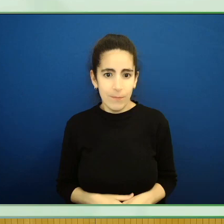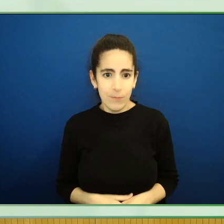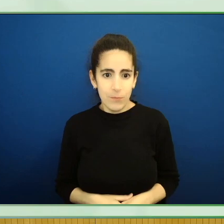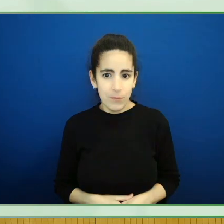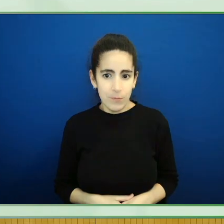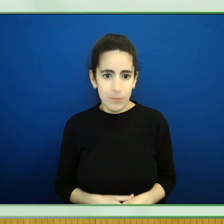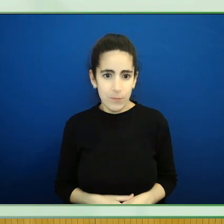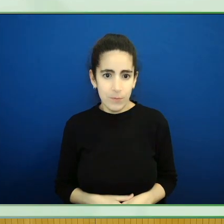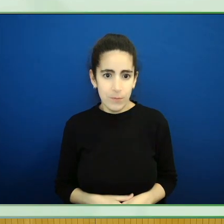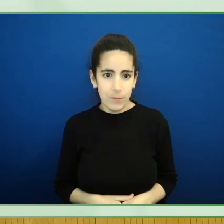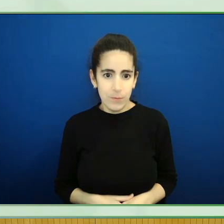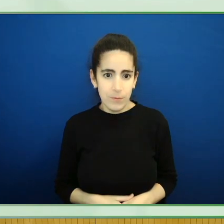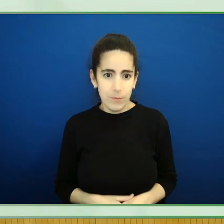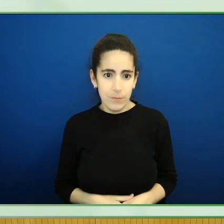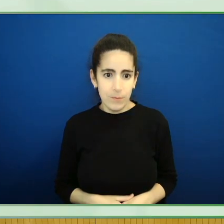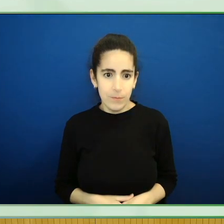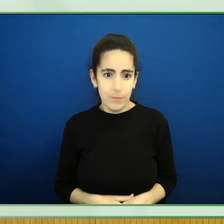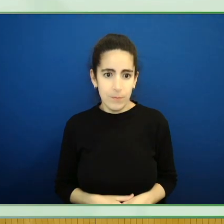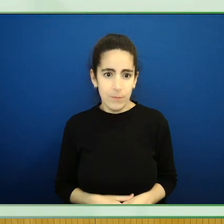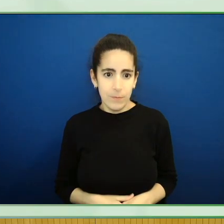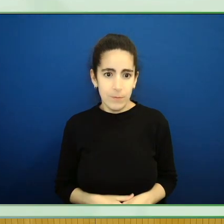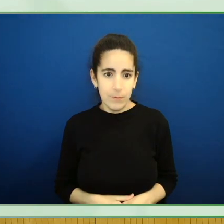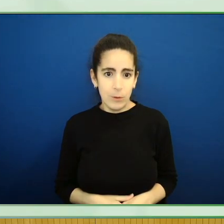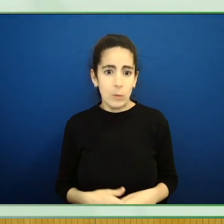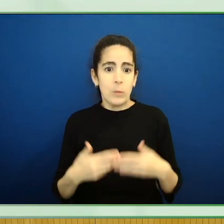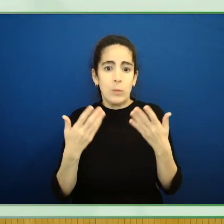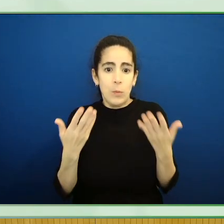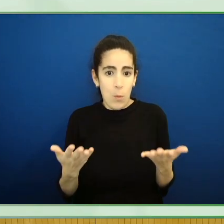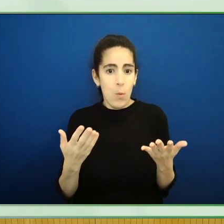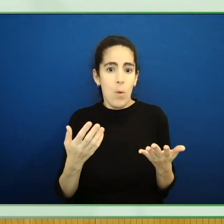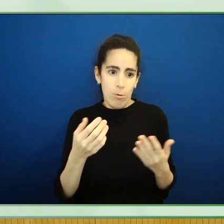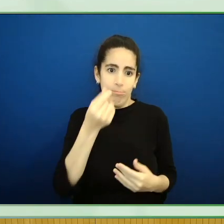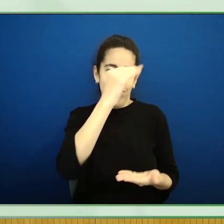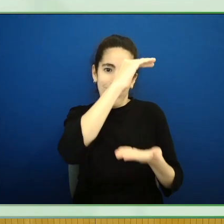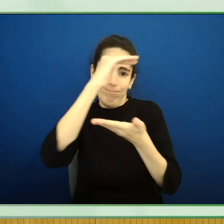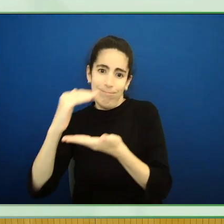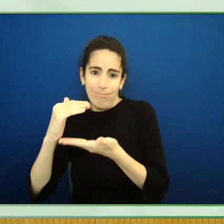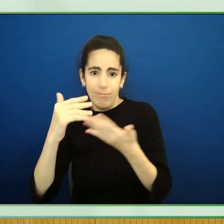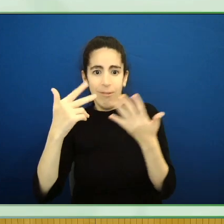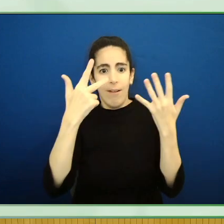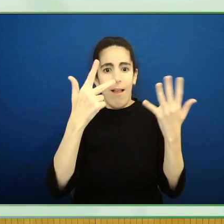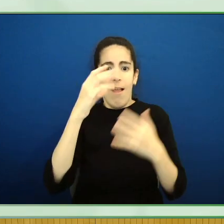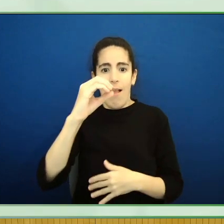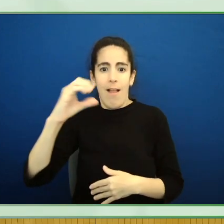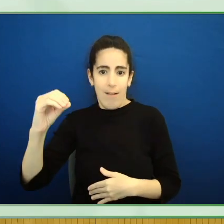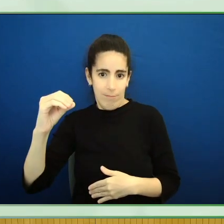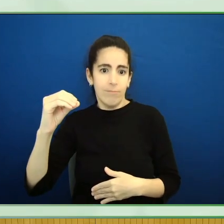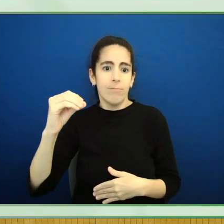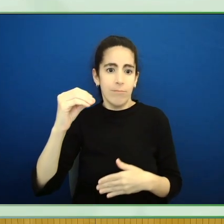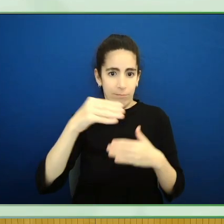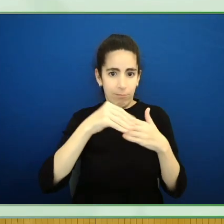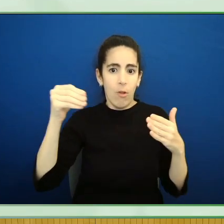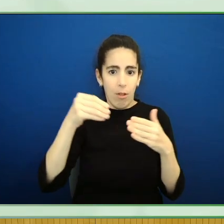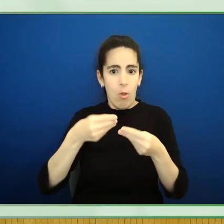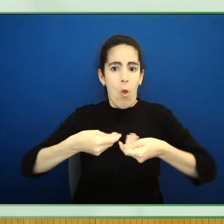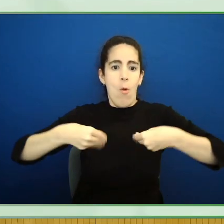So we offer Cub for around $800 to commercially, and then we give a giant discount to NGOs. But